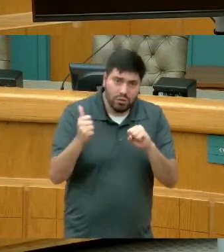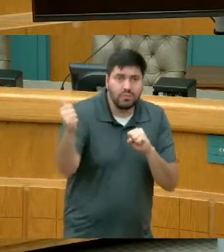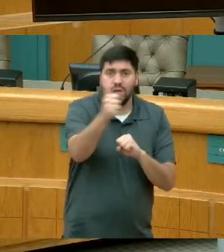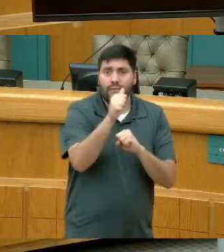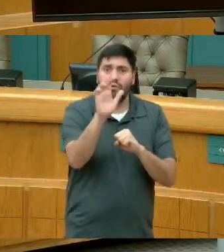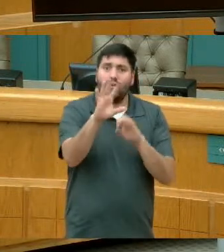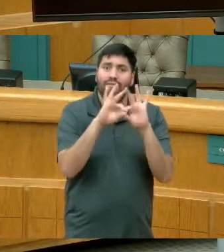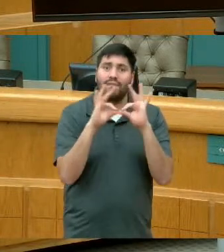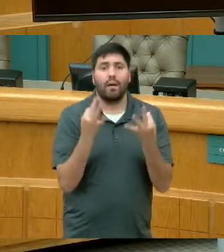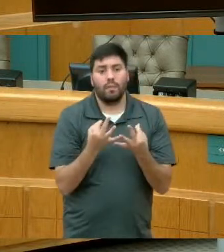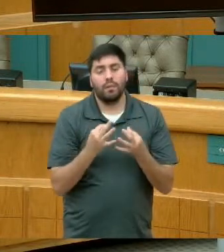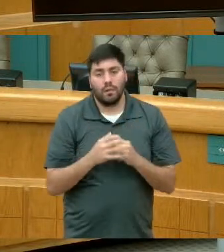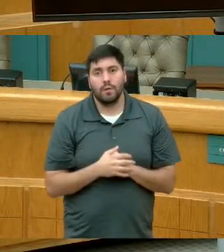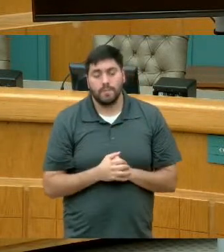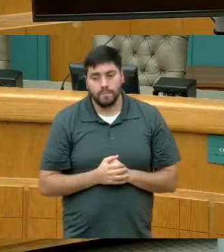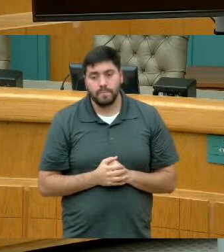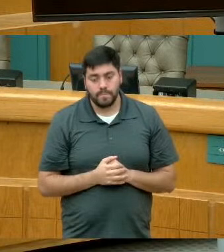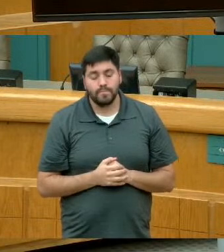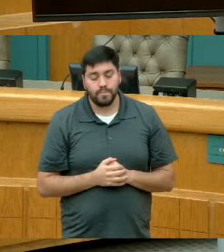ones. So it's